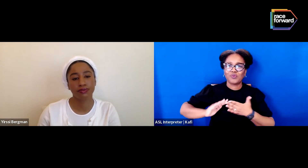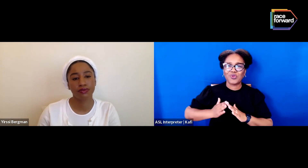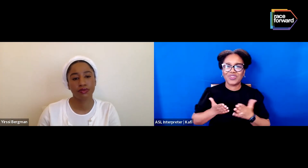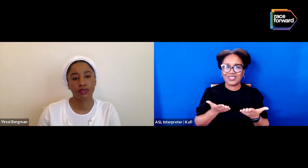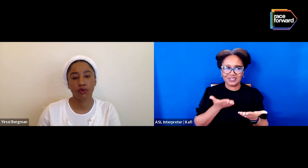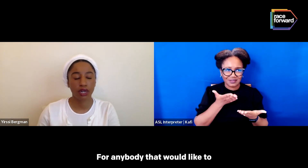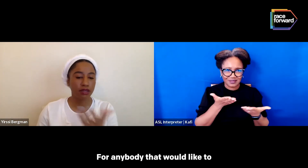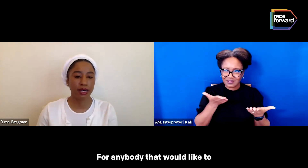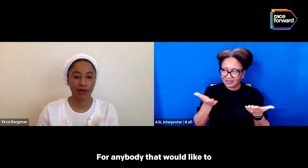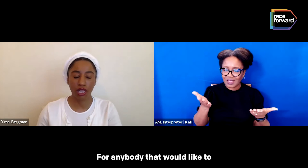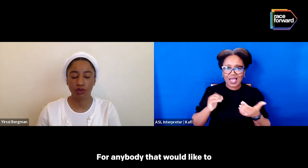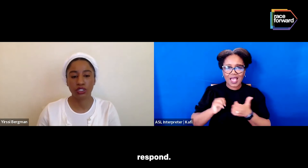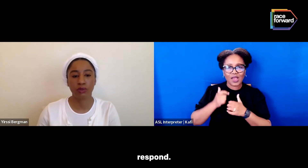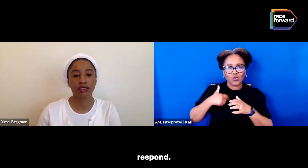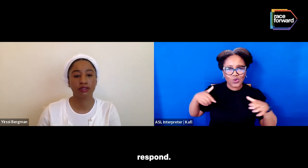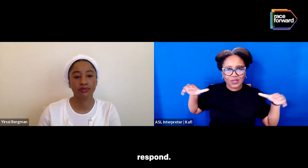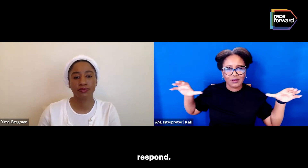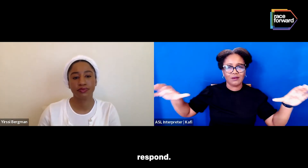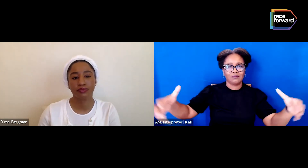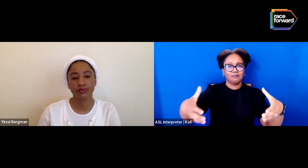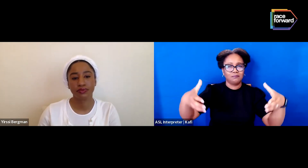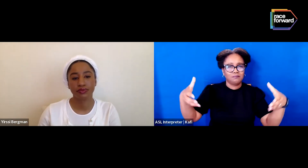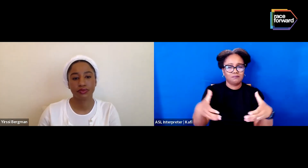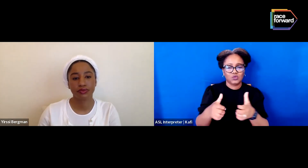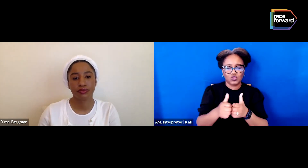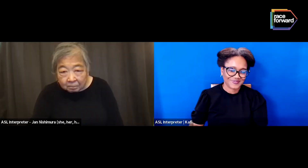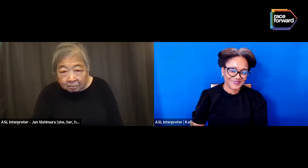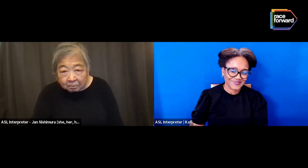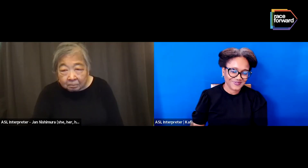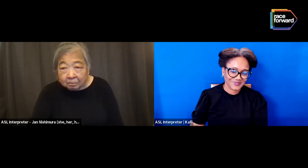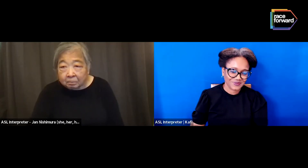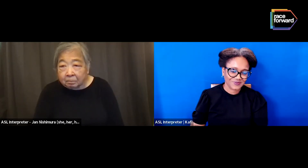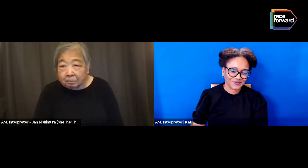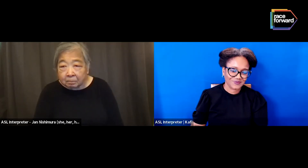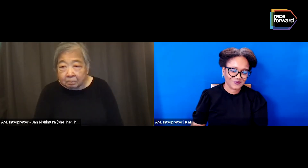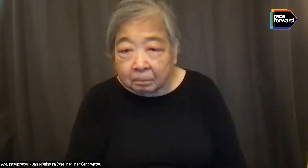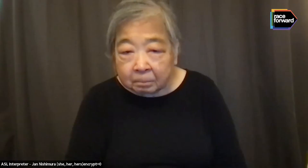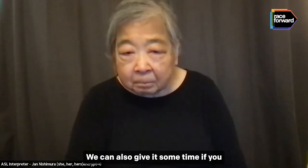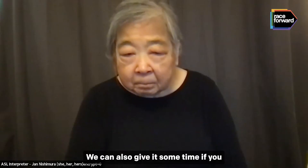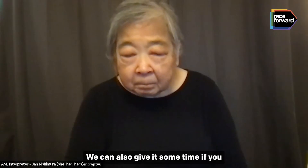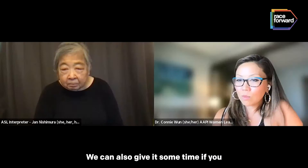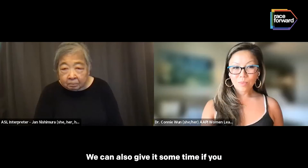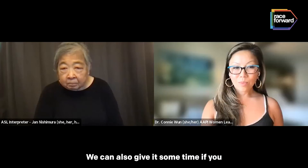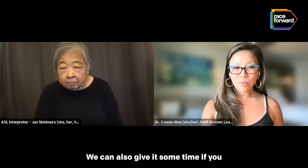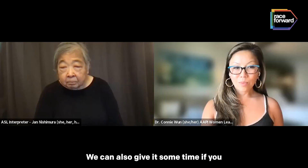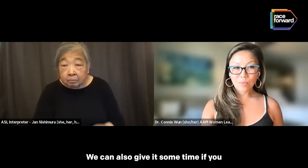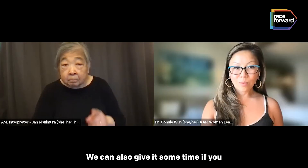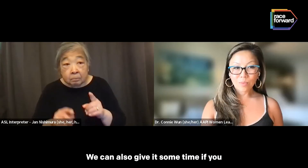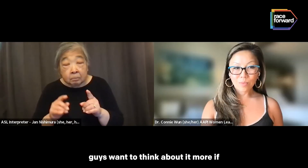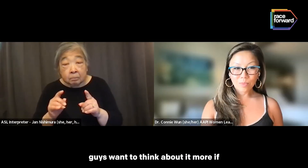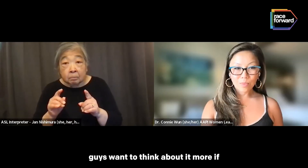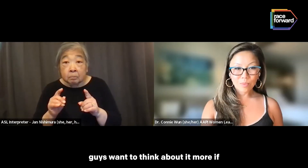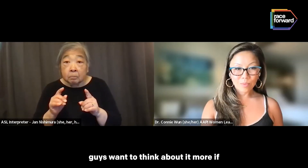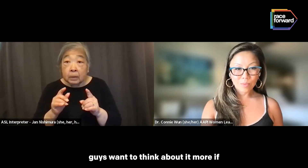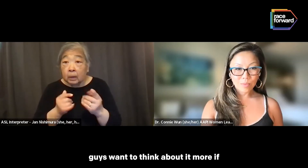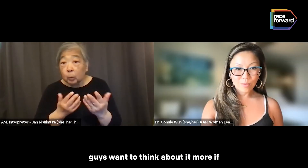For anybody that would like to respond. We can also give it some time if you